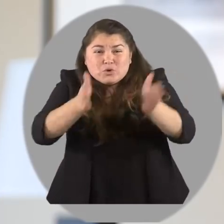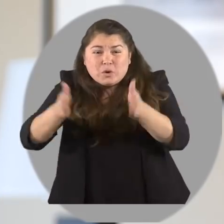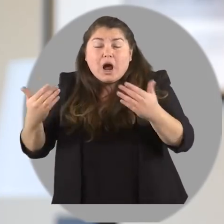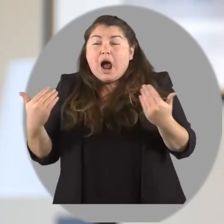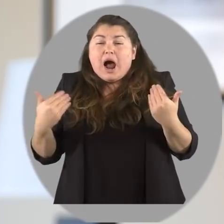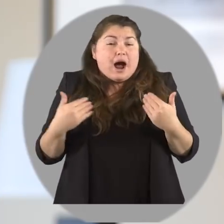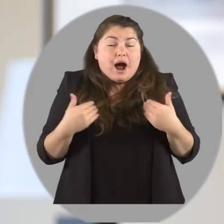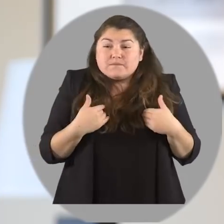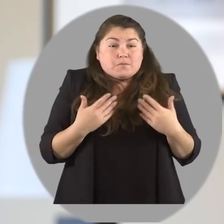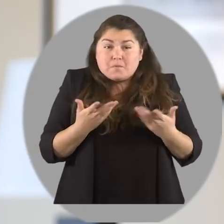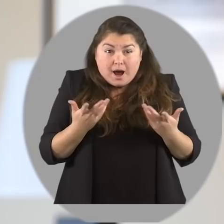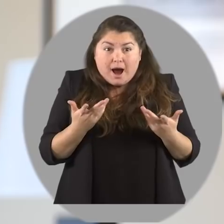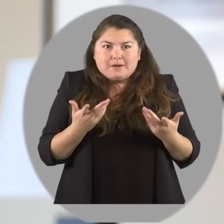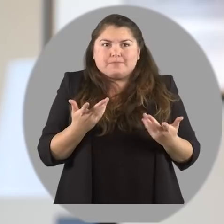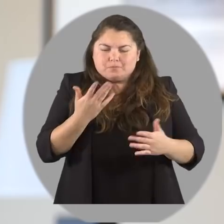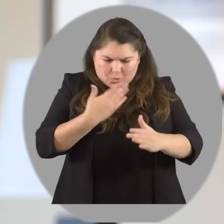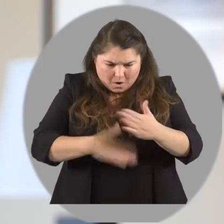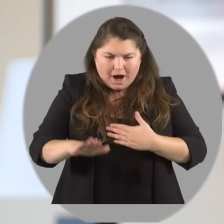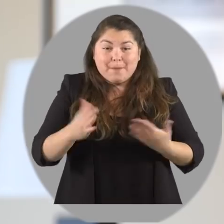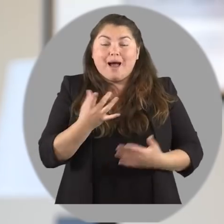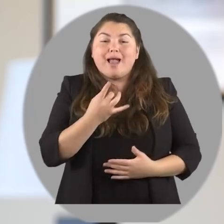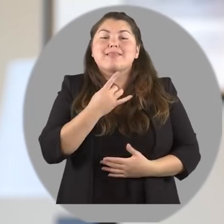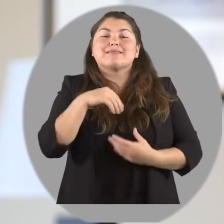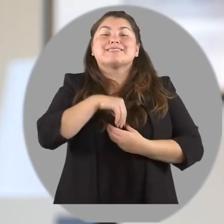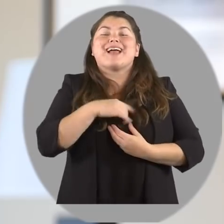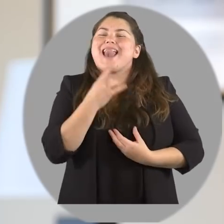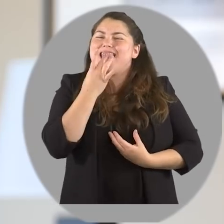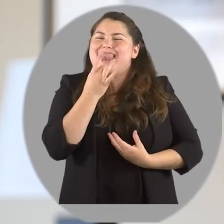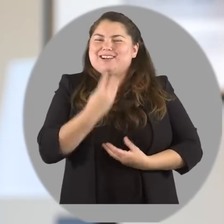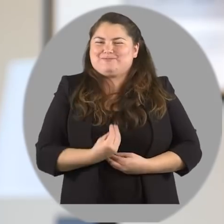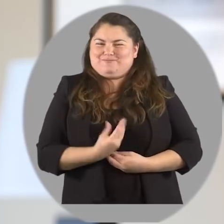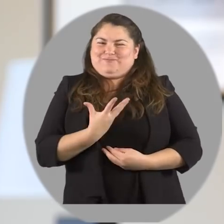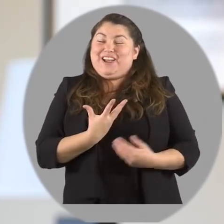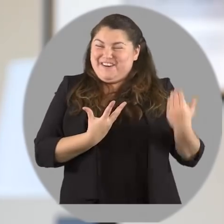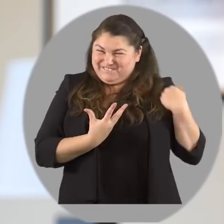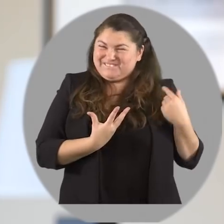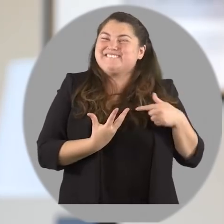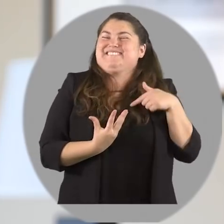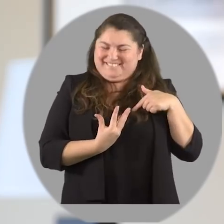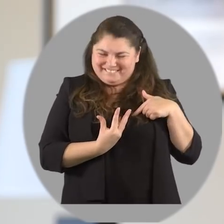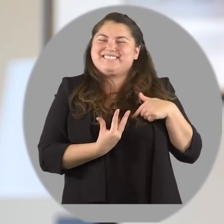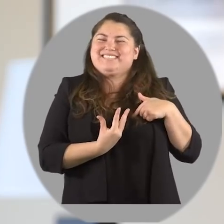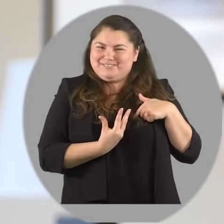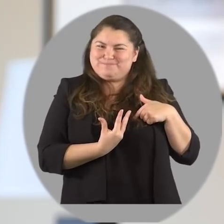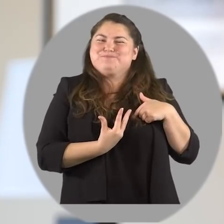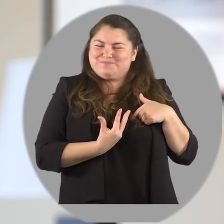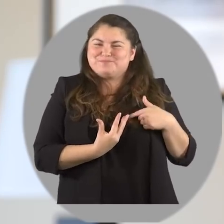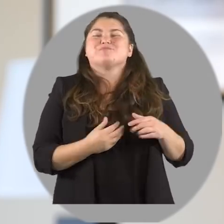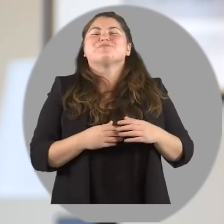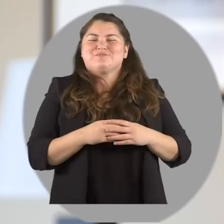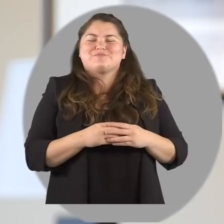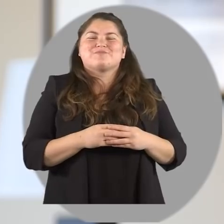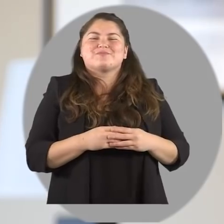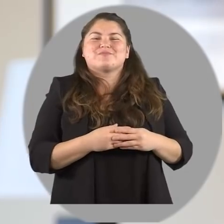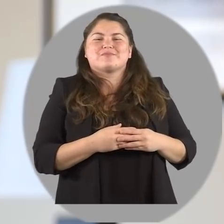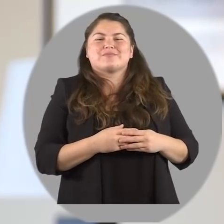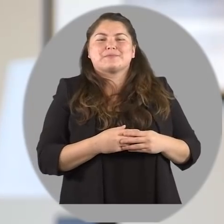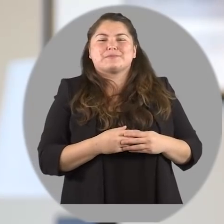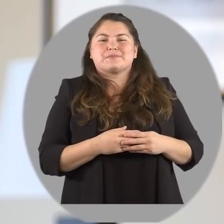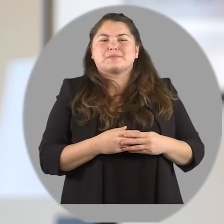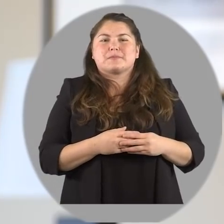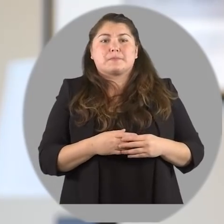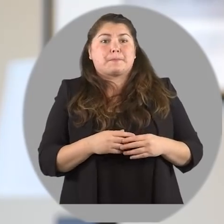of creation is born with a light inside of them. And if